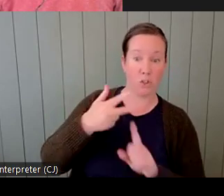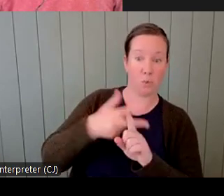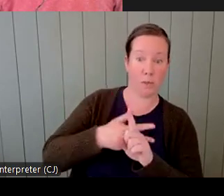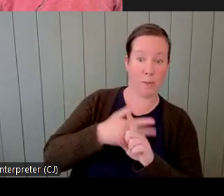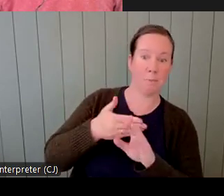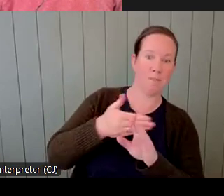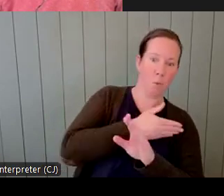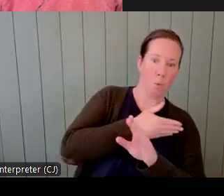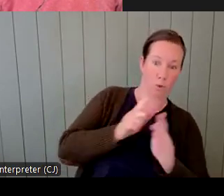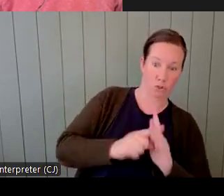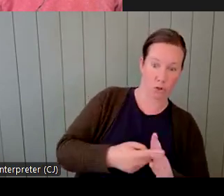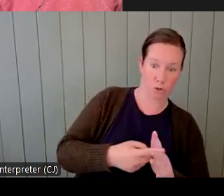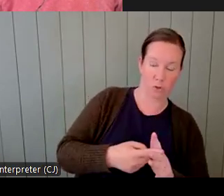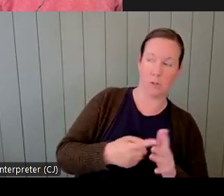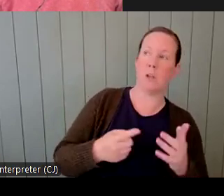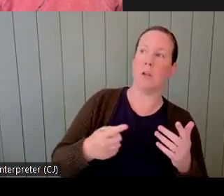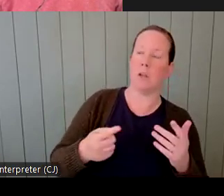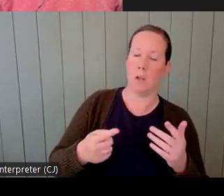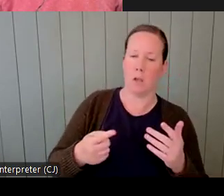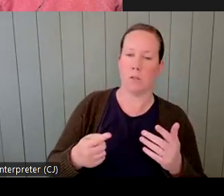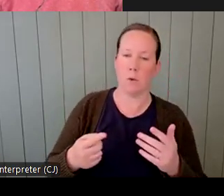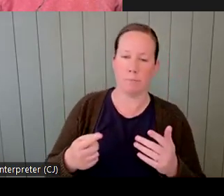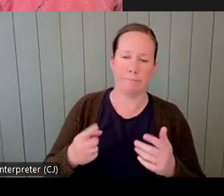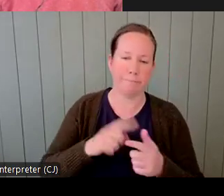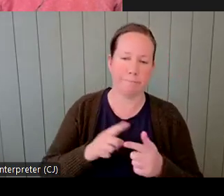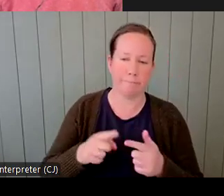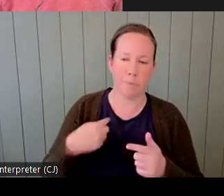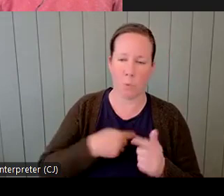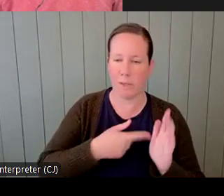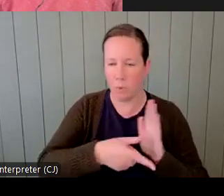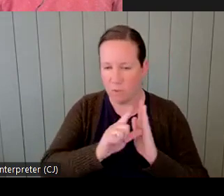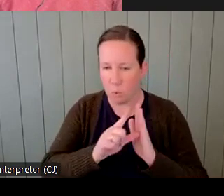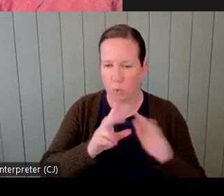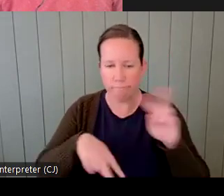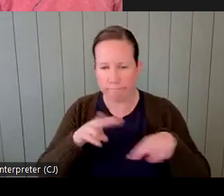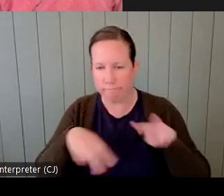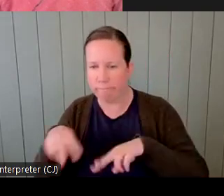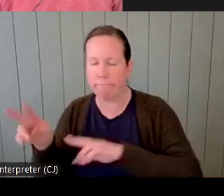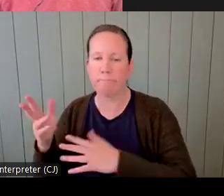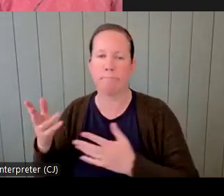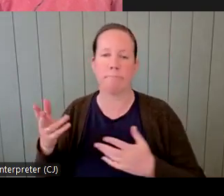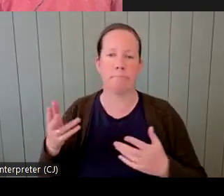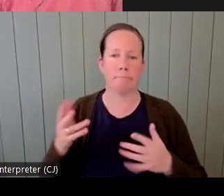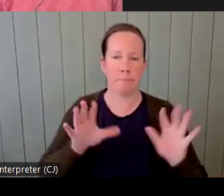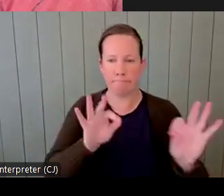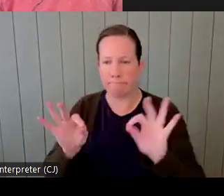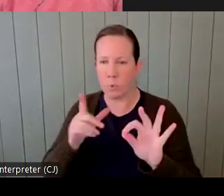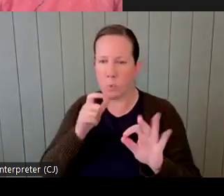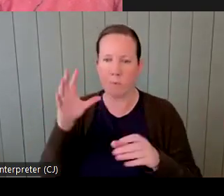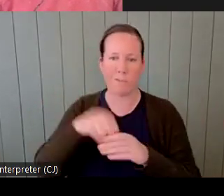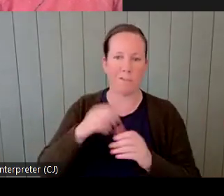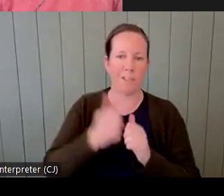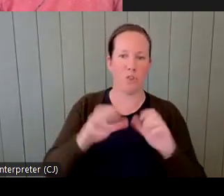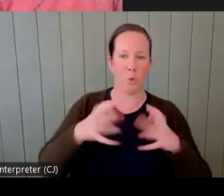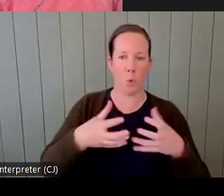join, and then we'll review those on an application basis. And I think that that's a really good place because